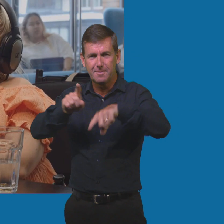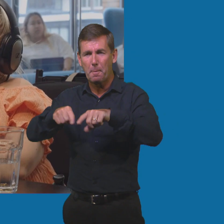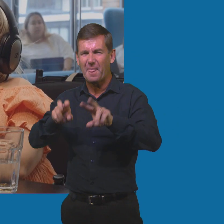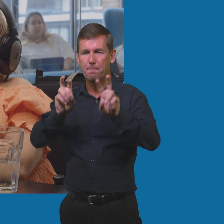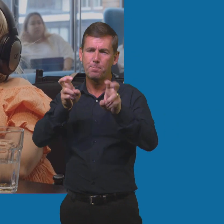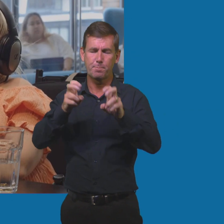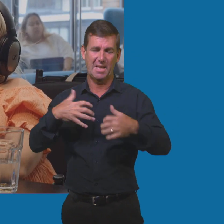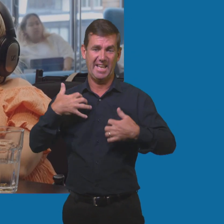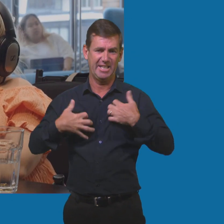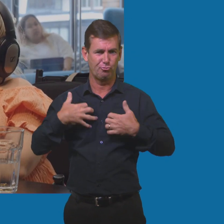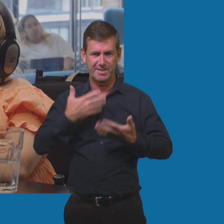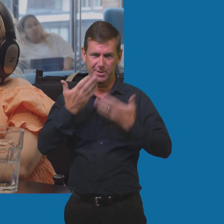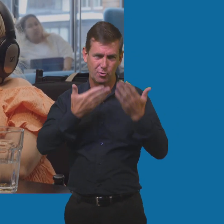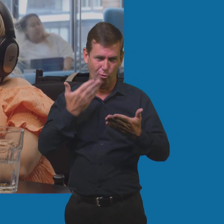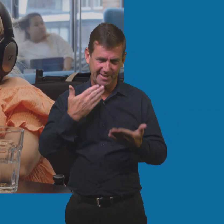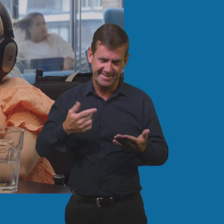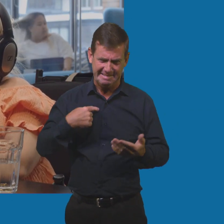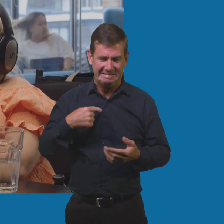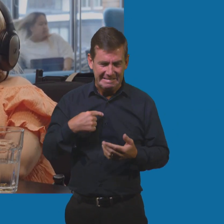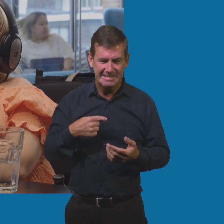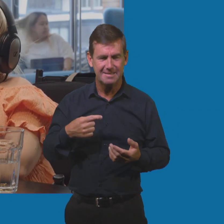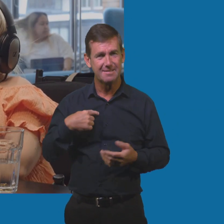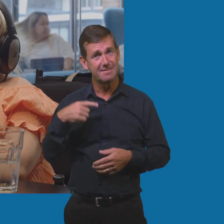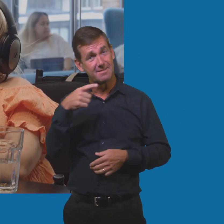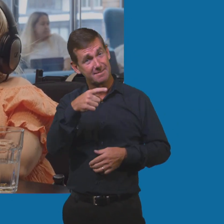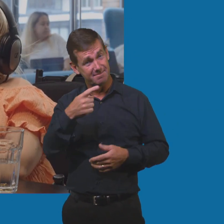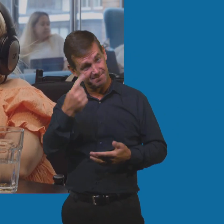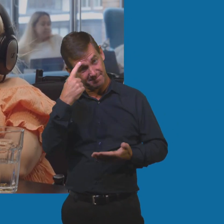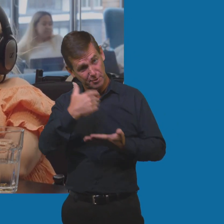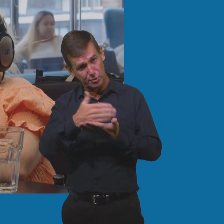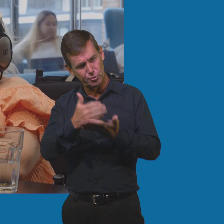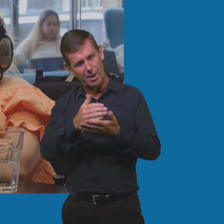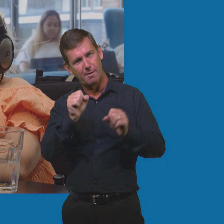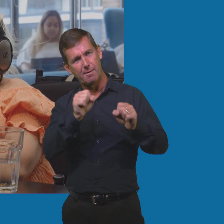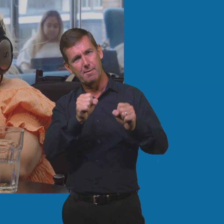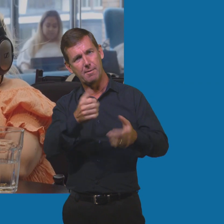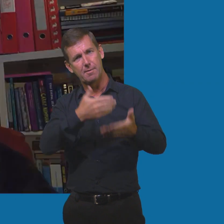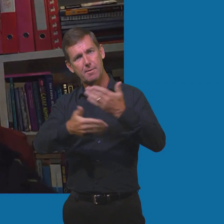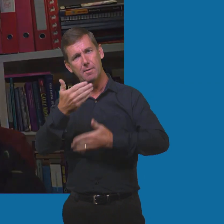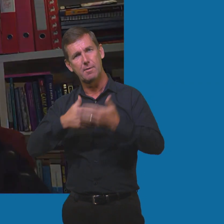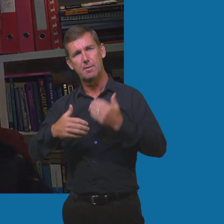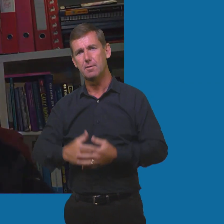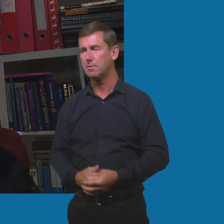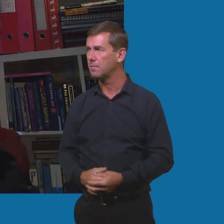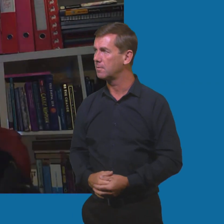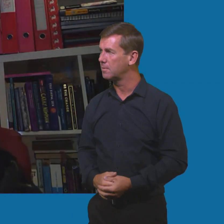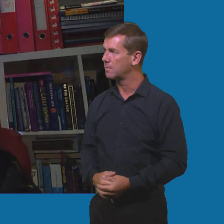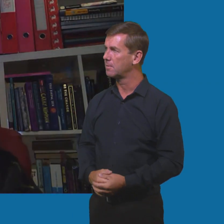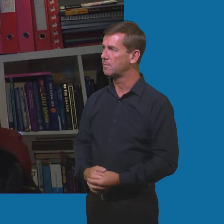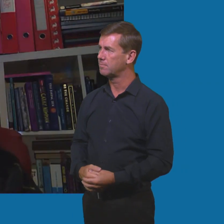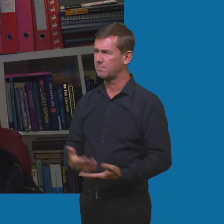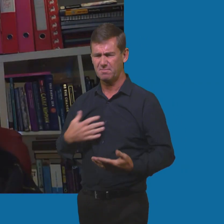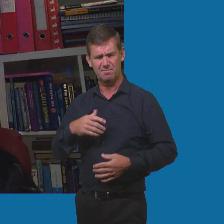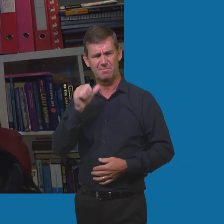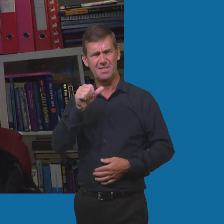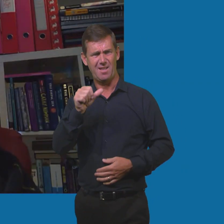interesting dating stories I often find. Would you care sharing some of those with us today? Yeah, definitely. I mean, I think I've had a